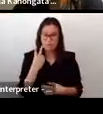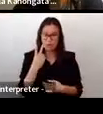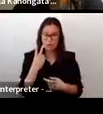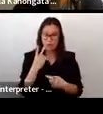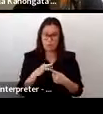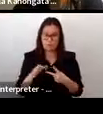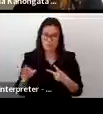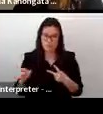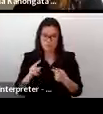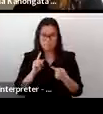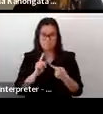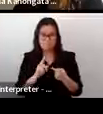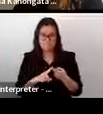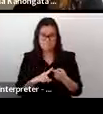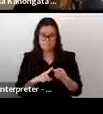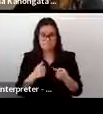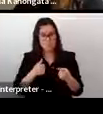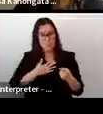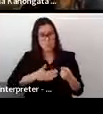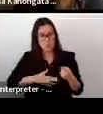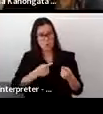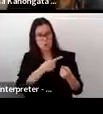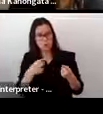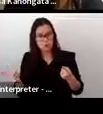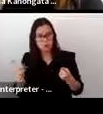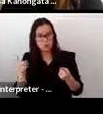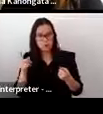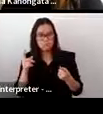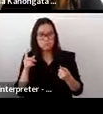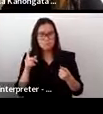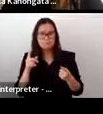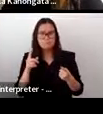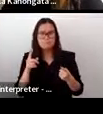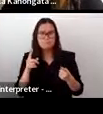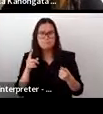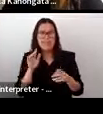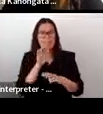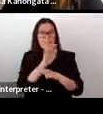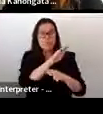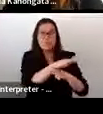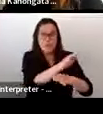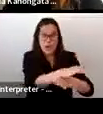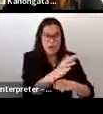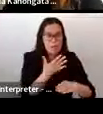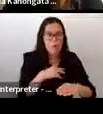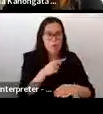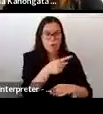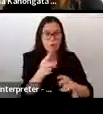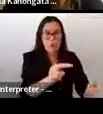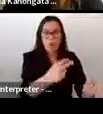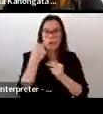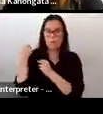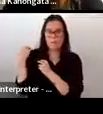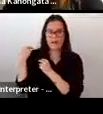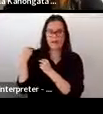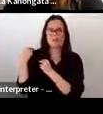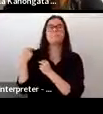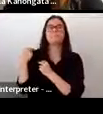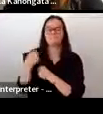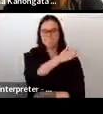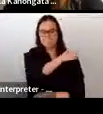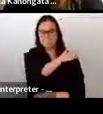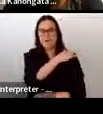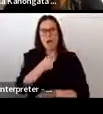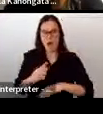look, if in that future you could look back at these hearings with pride, knowing that you stood up to this weak bill